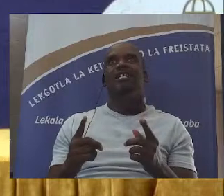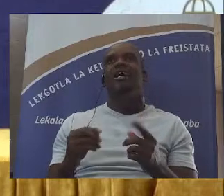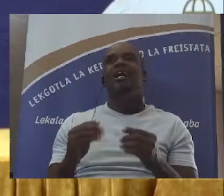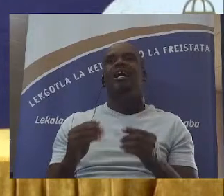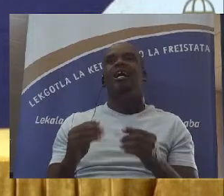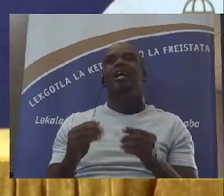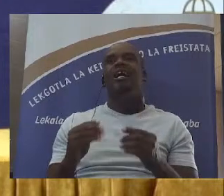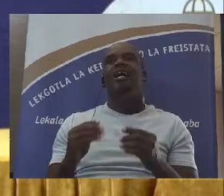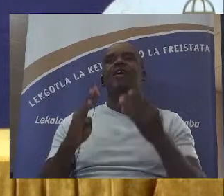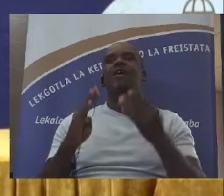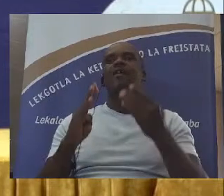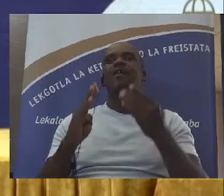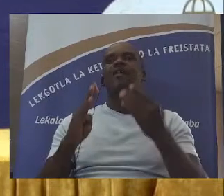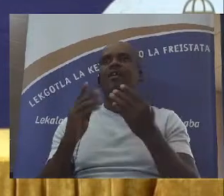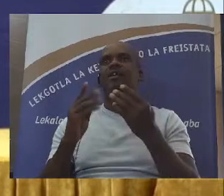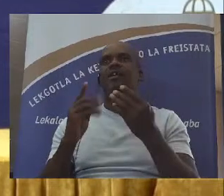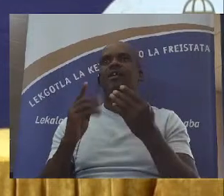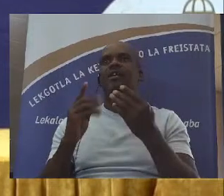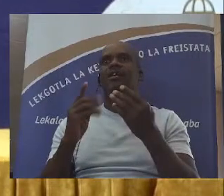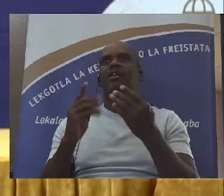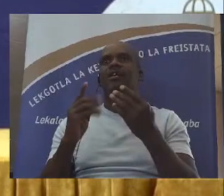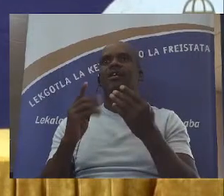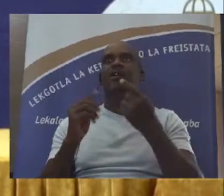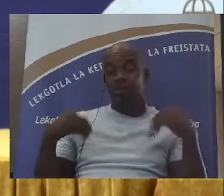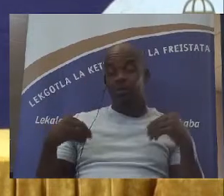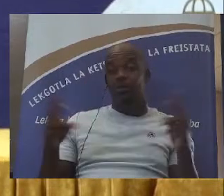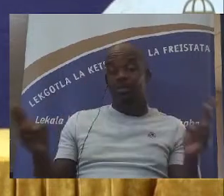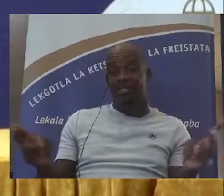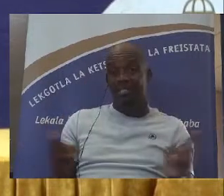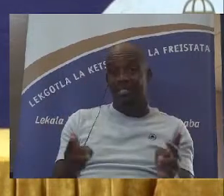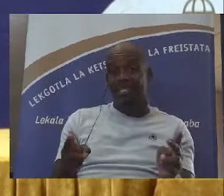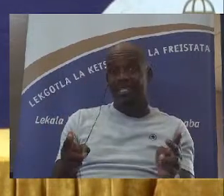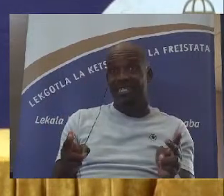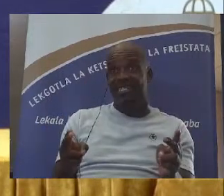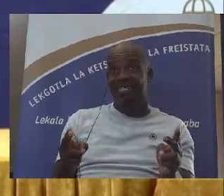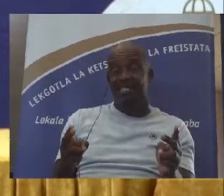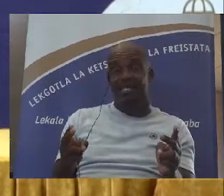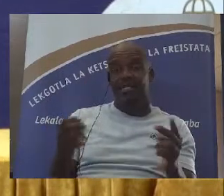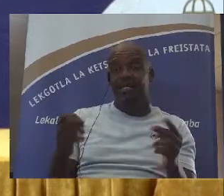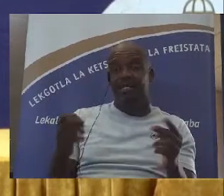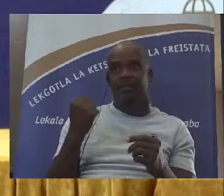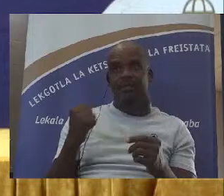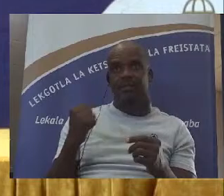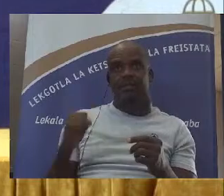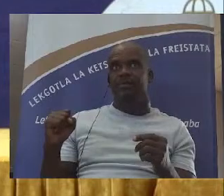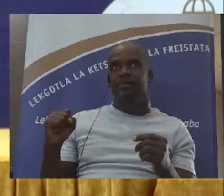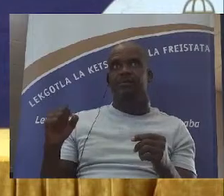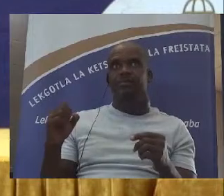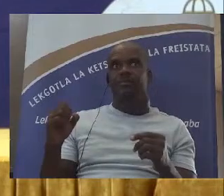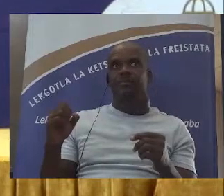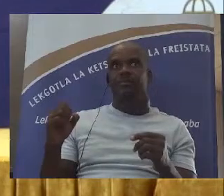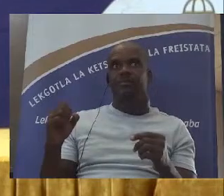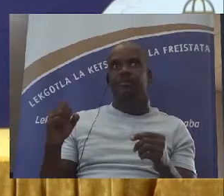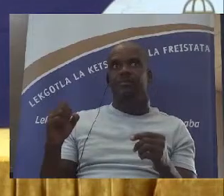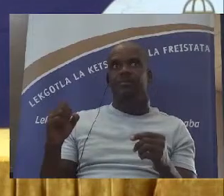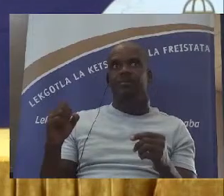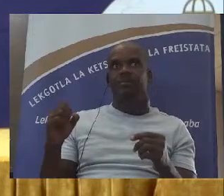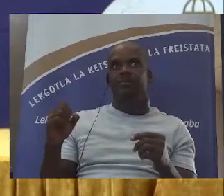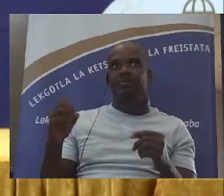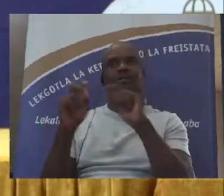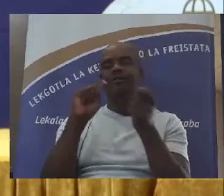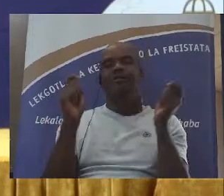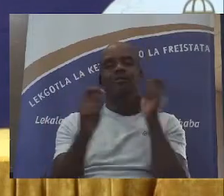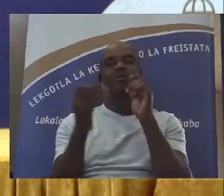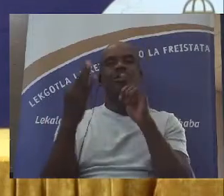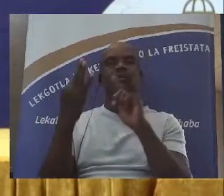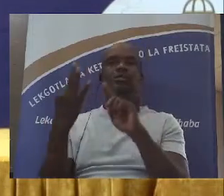categories, the size categories from 4 to 3, and let's reduce, do away with this asset value, which we have